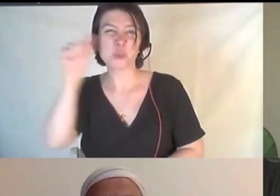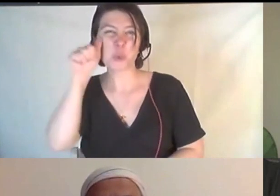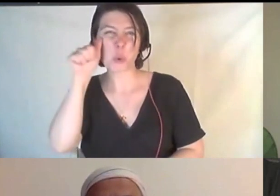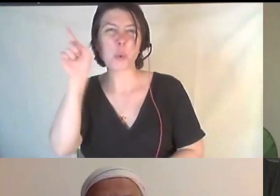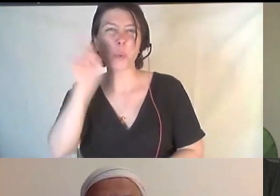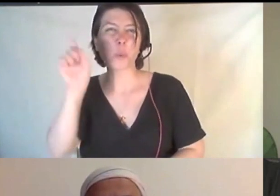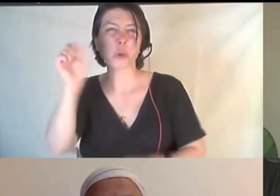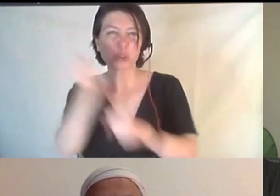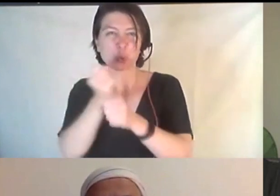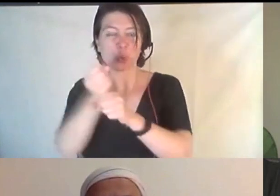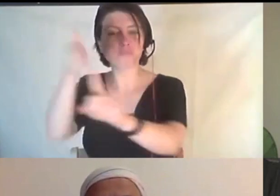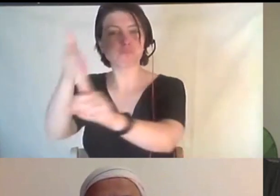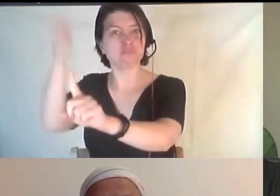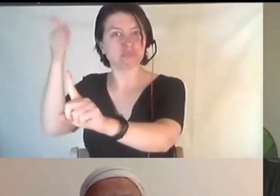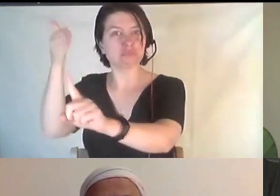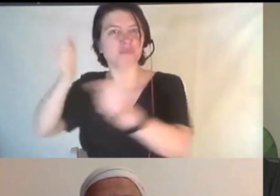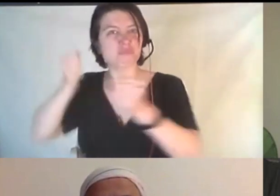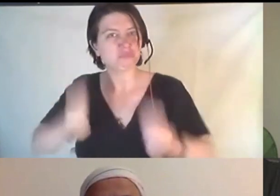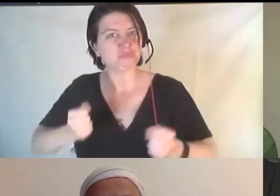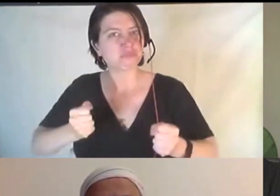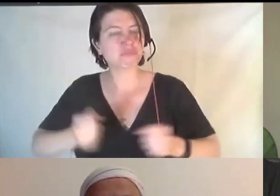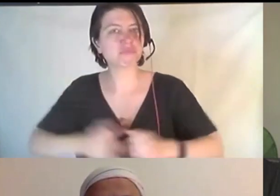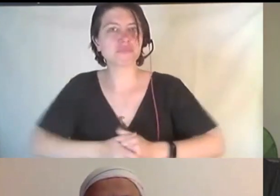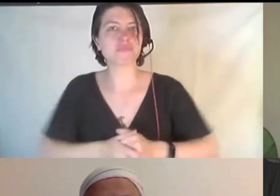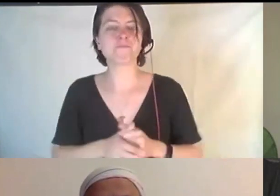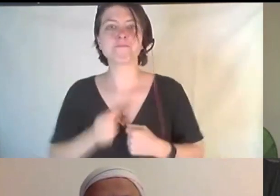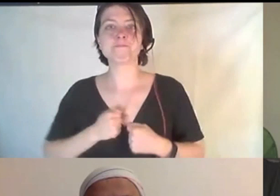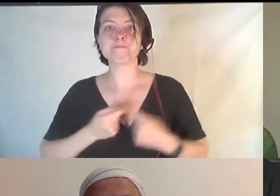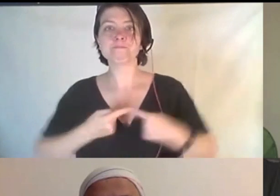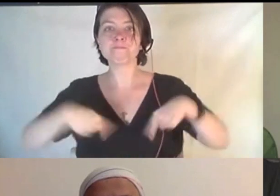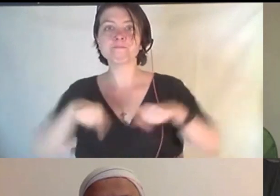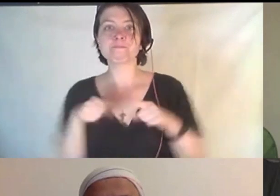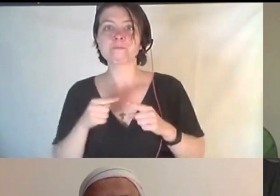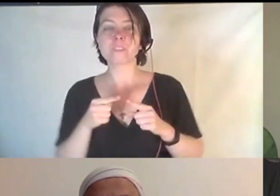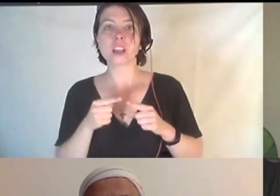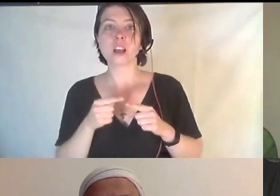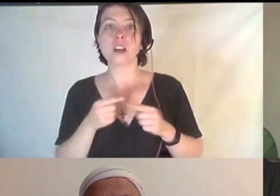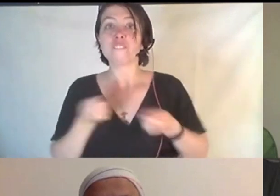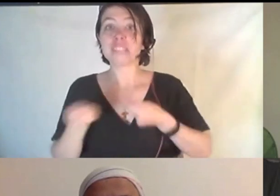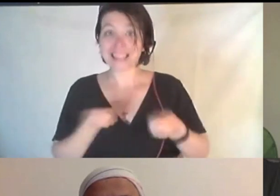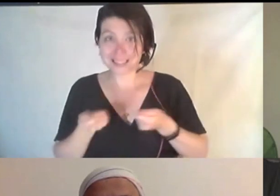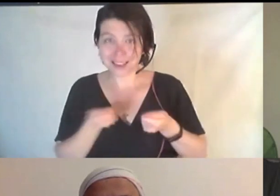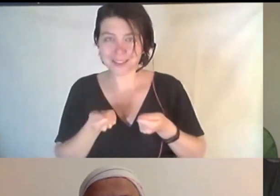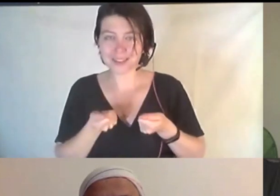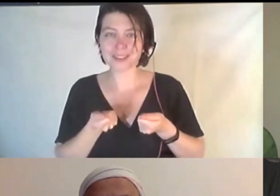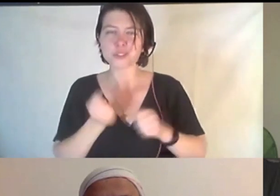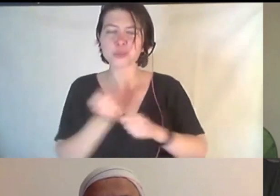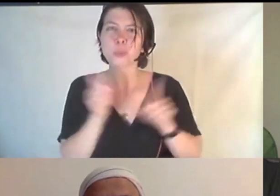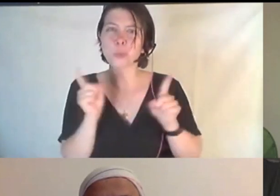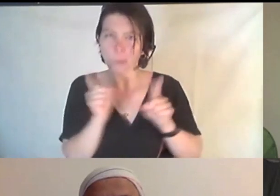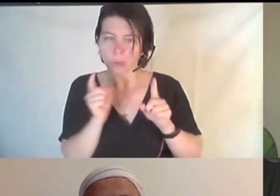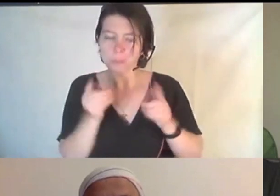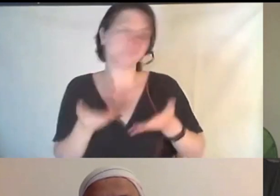they are very definite. So I think what our facilitators do is they introduce options, or as Charlotte says,